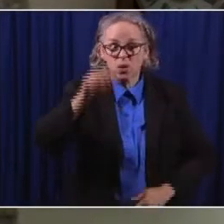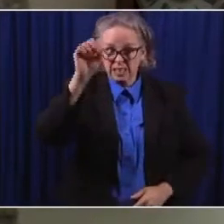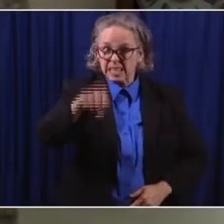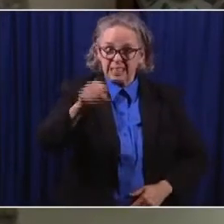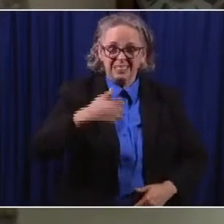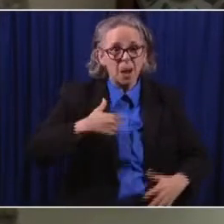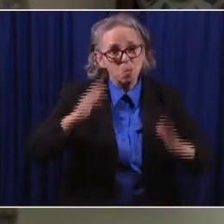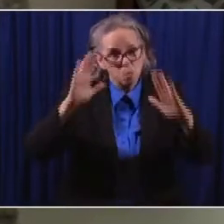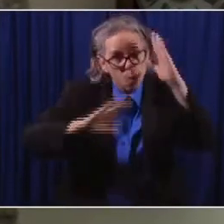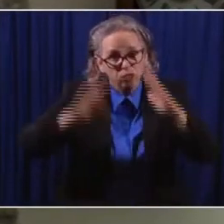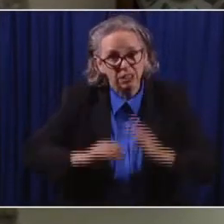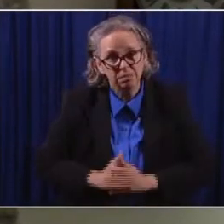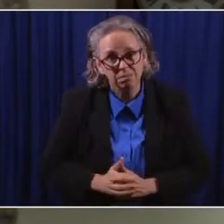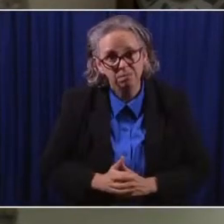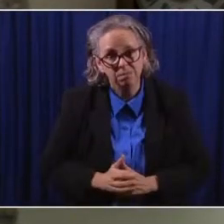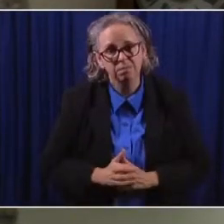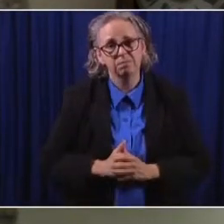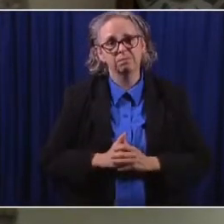coming together.